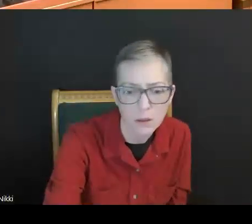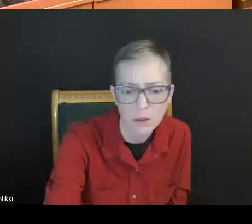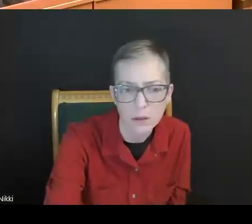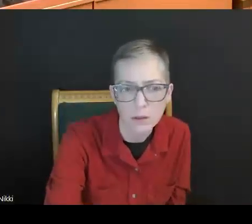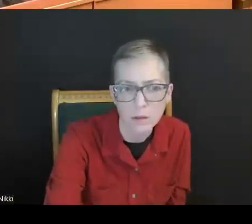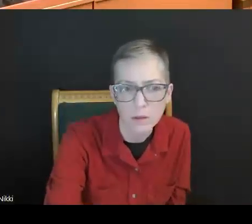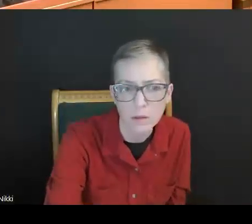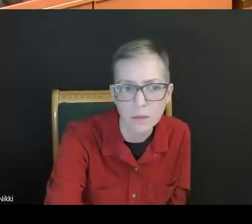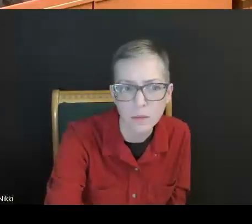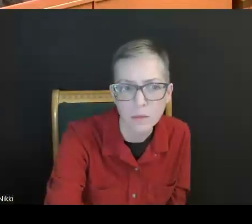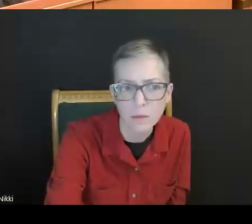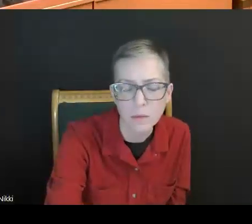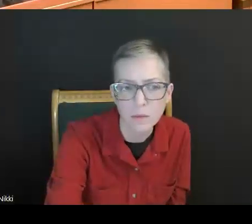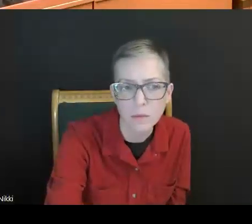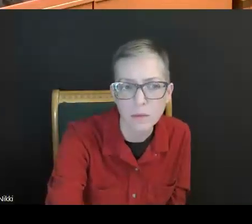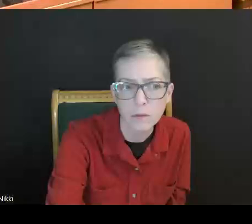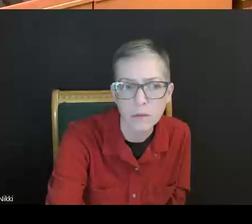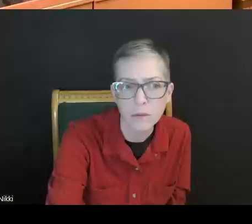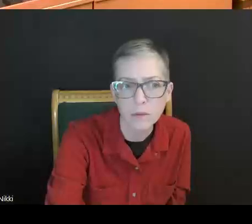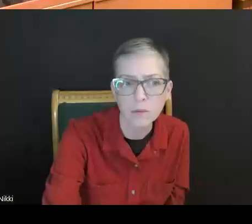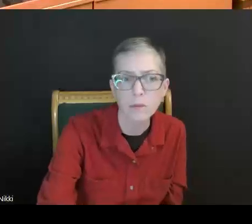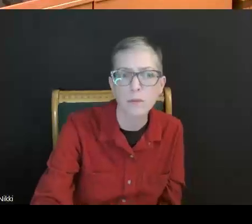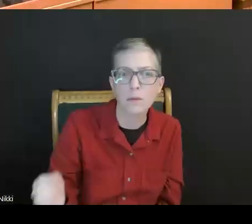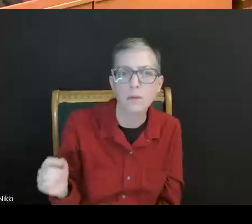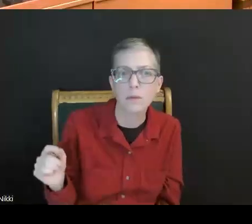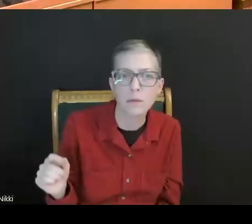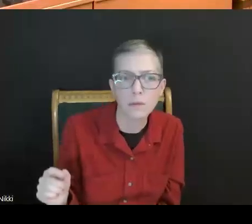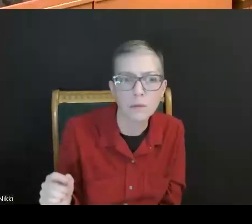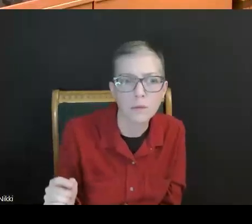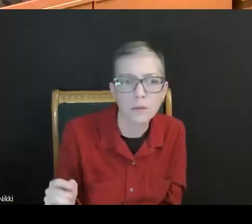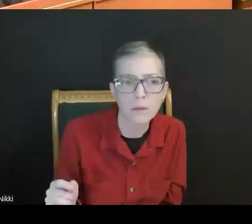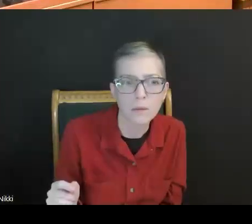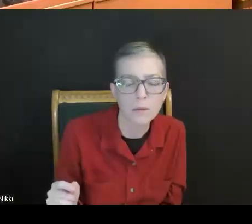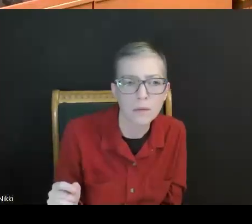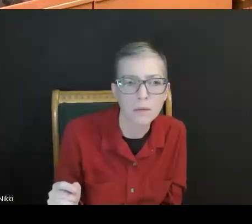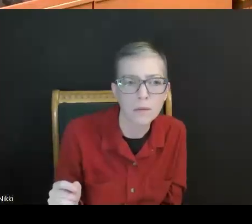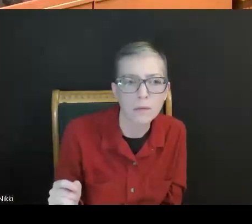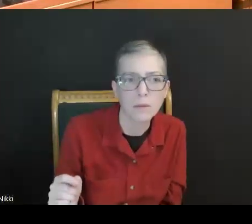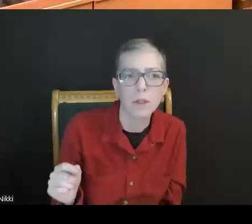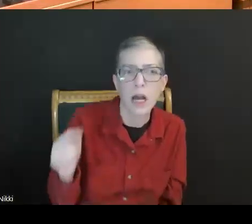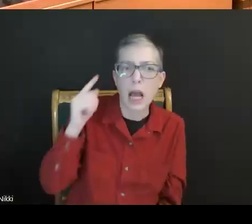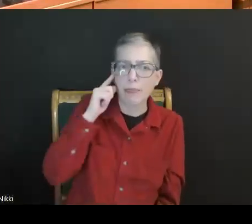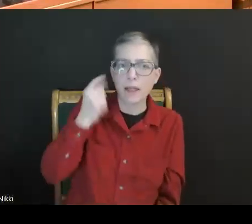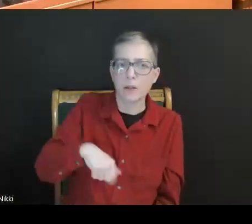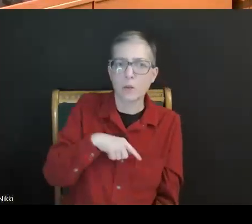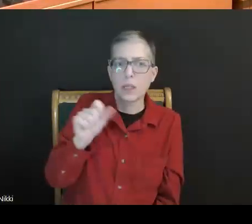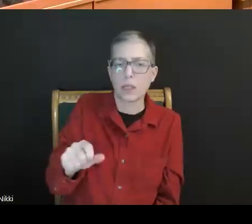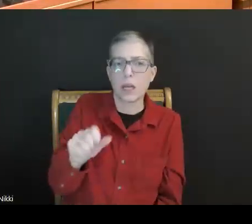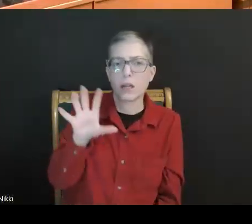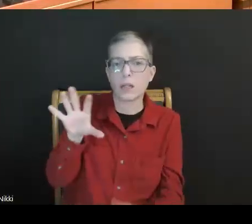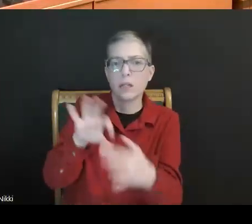those services directly instead of having to link patients to those services elsewhere, because we already know that they have